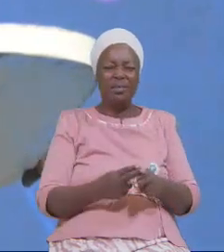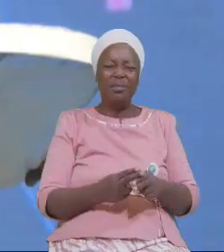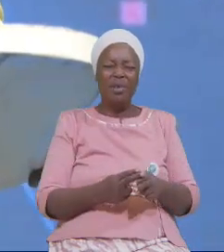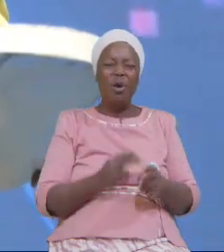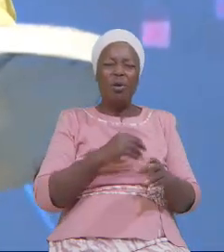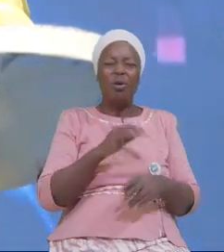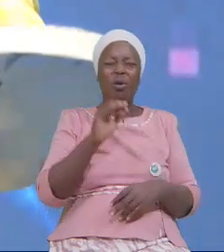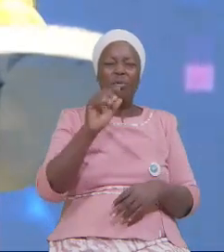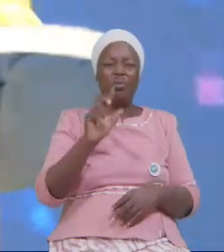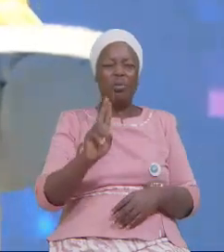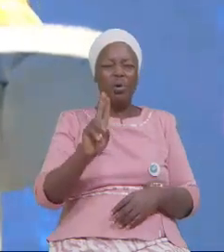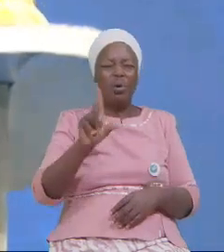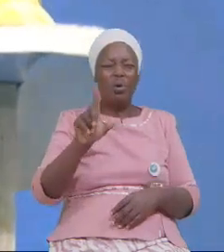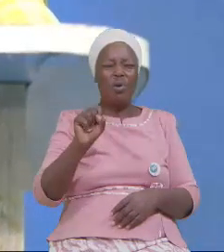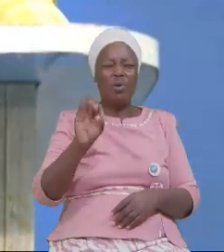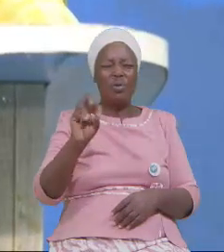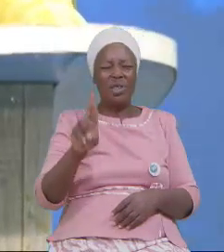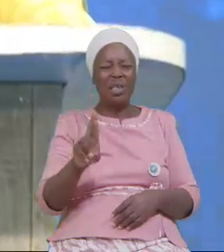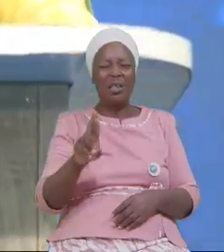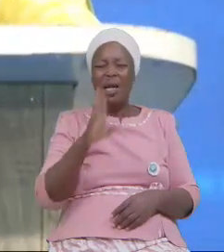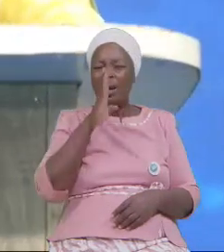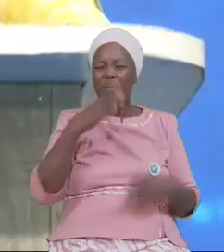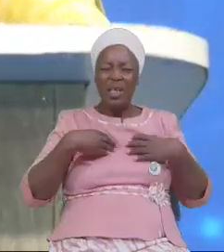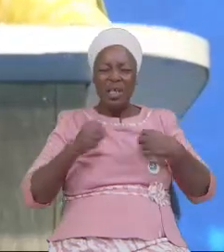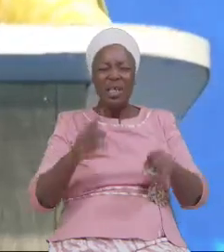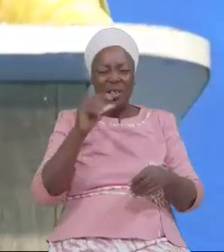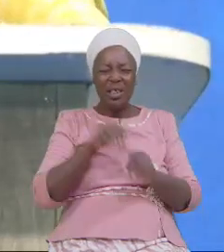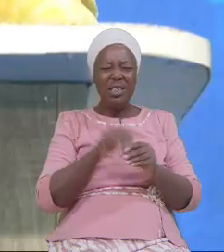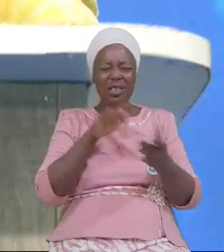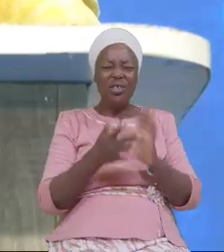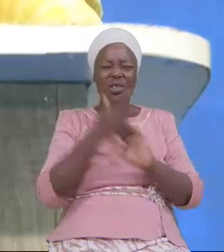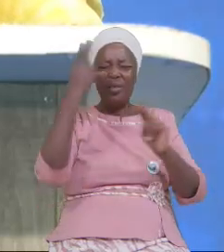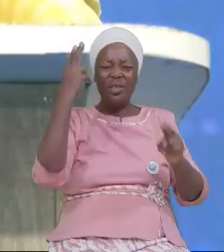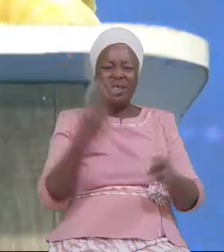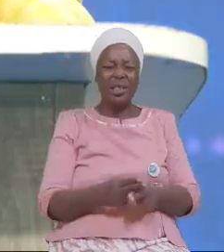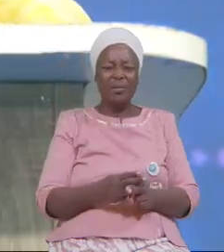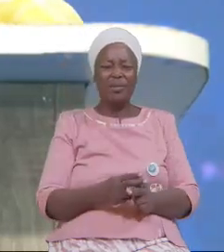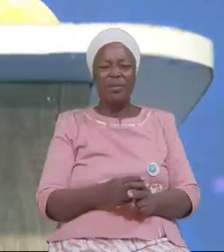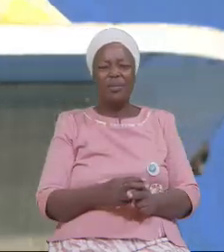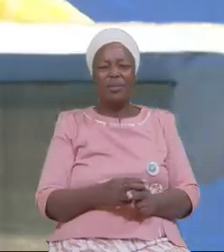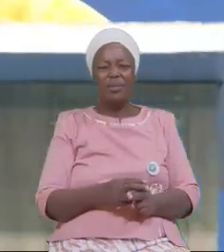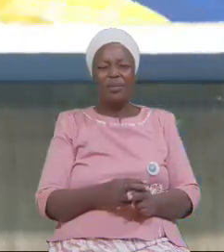Ulcer, be healed in Jesus' name.